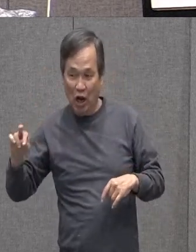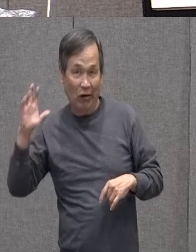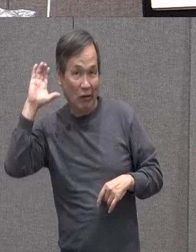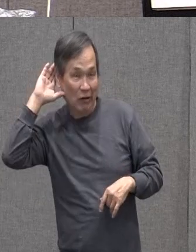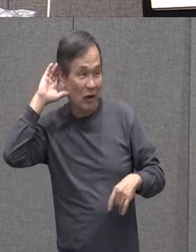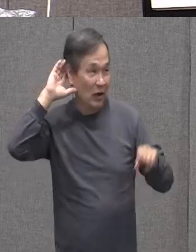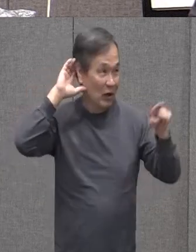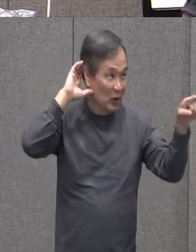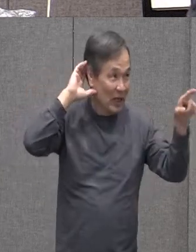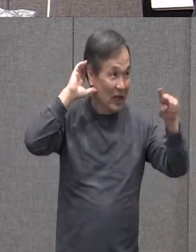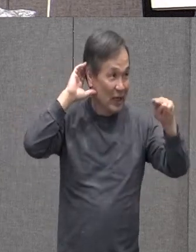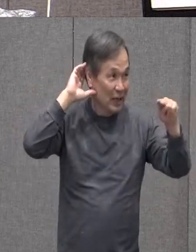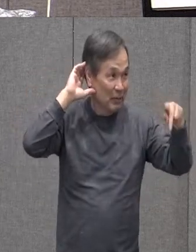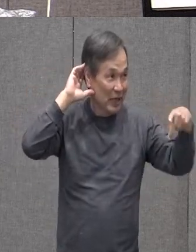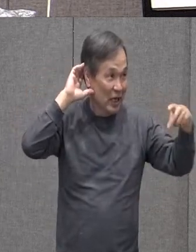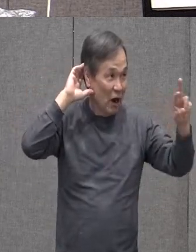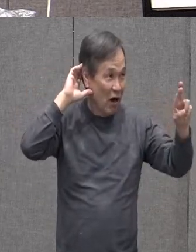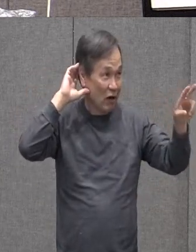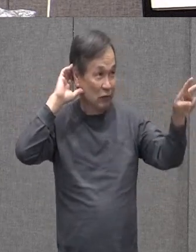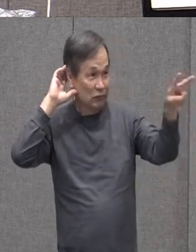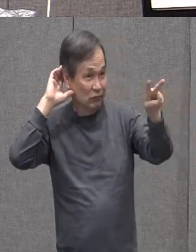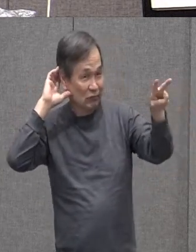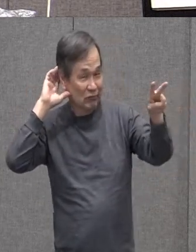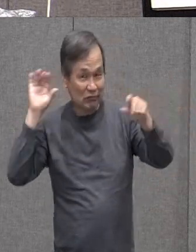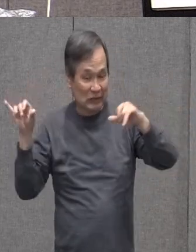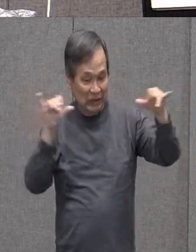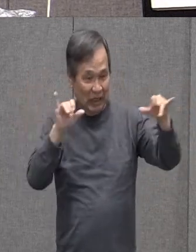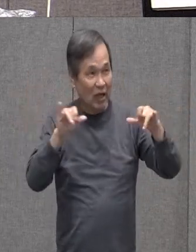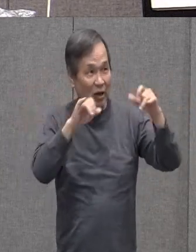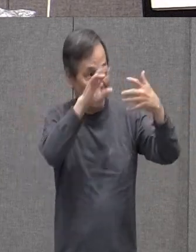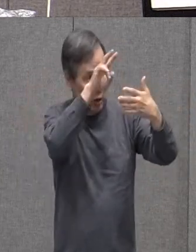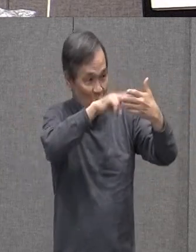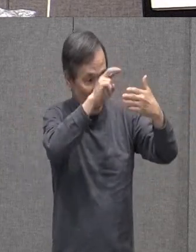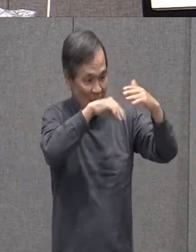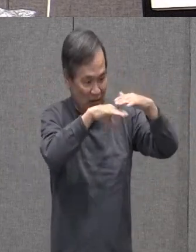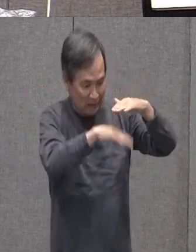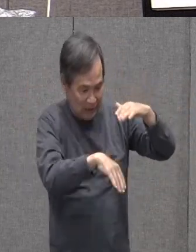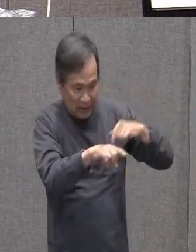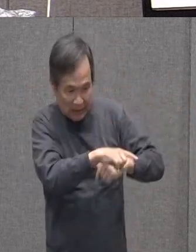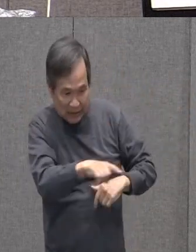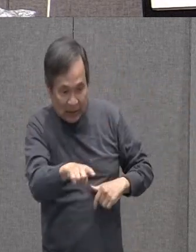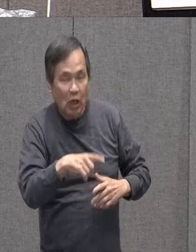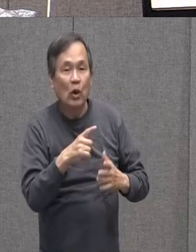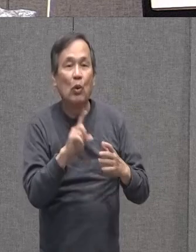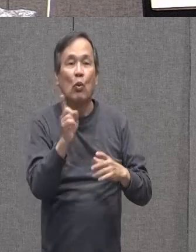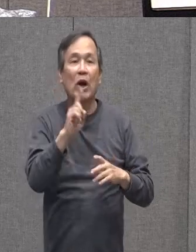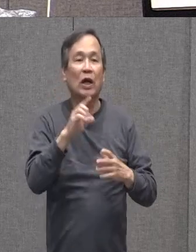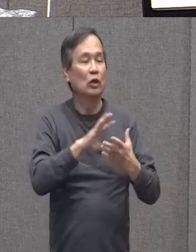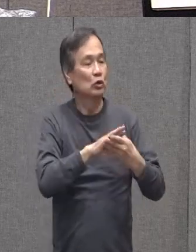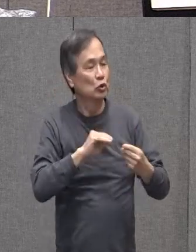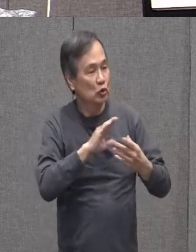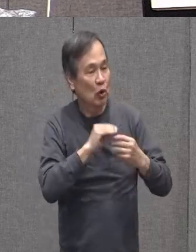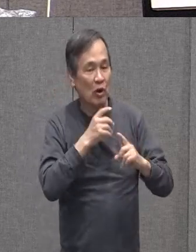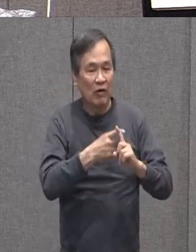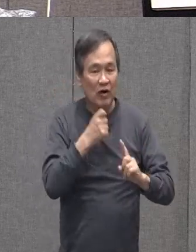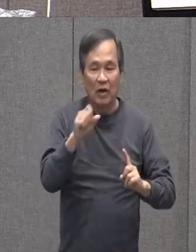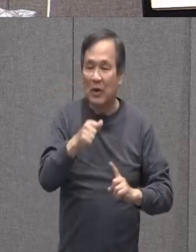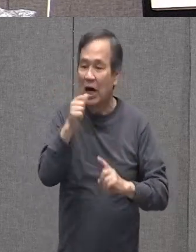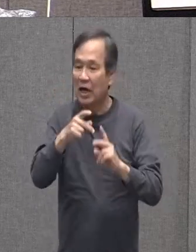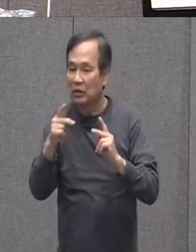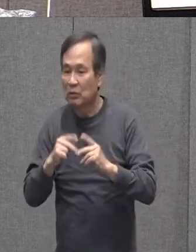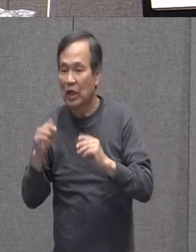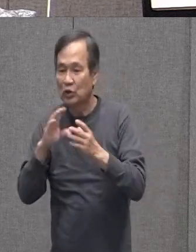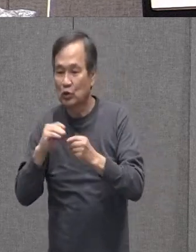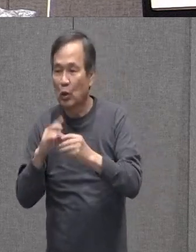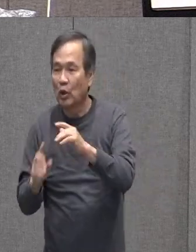and I Practicing etiquette reread the here. story. And I went all the way to the bottom of the article, and I looked at some of the sources and where else the story appeared. And it appeared